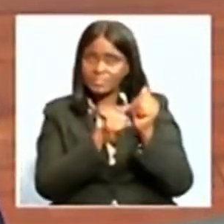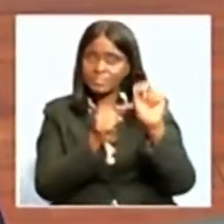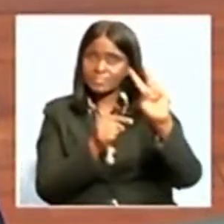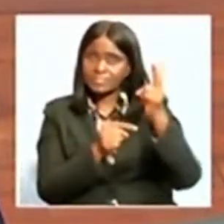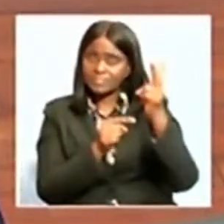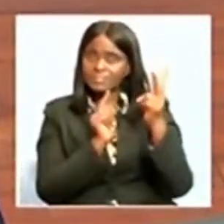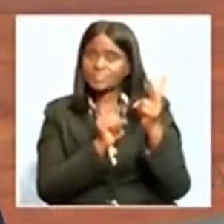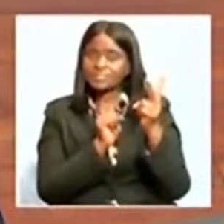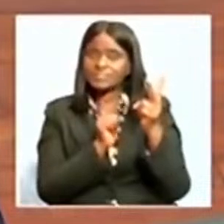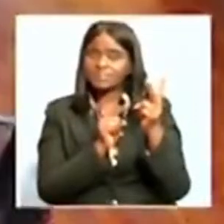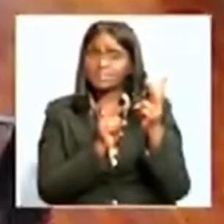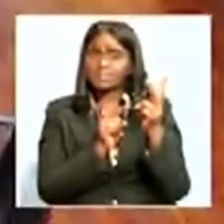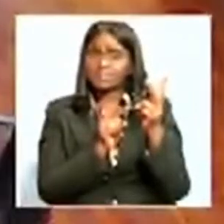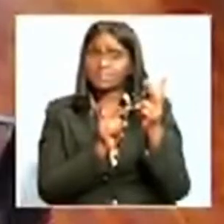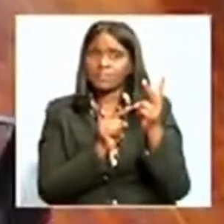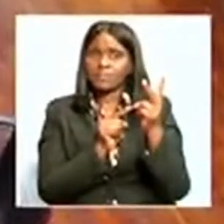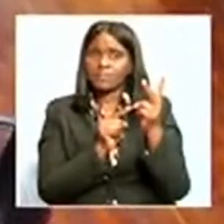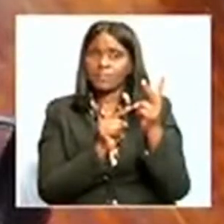Which